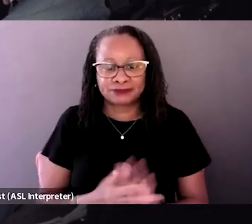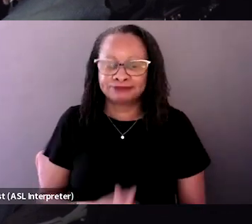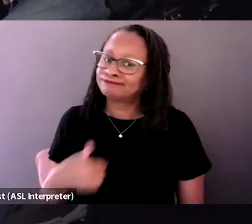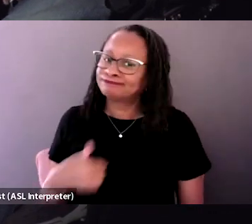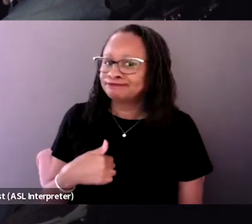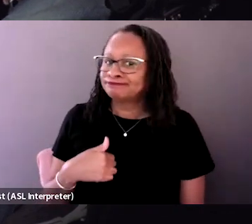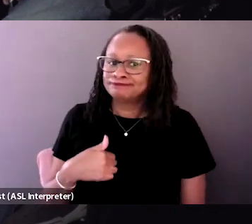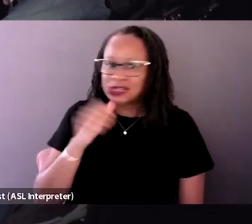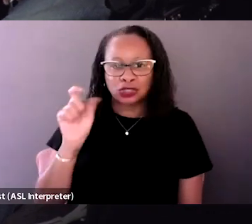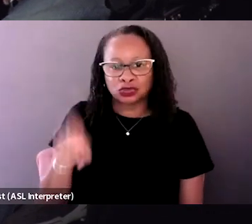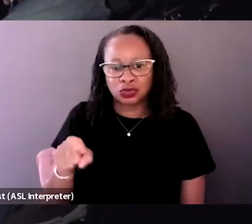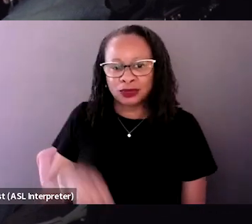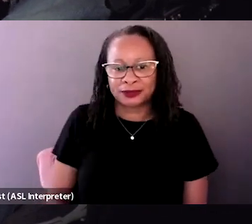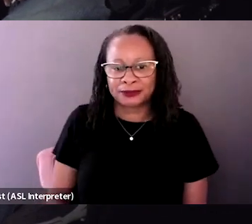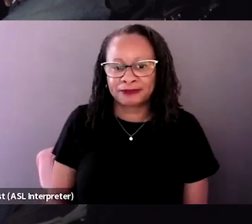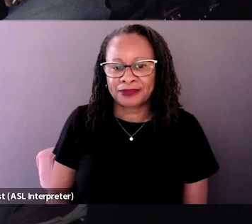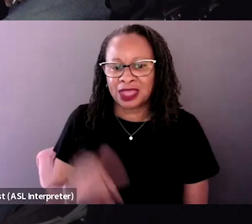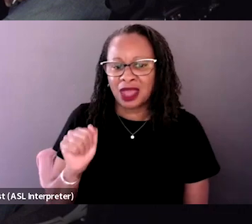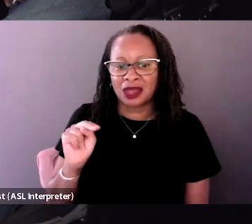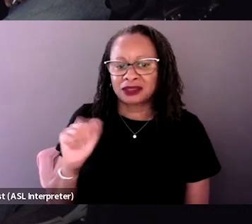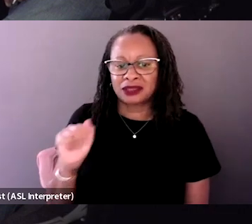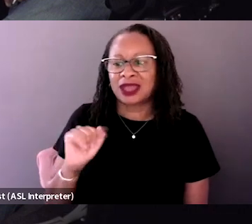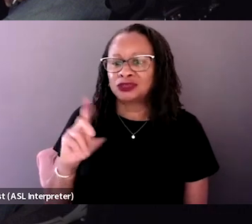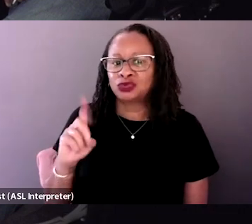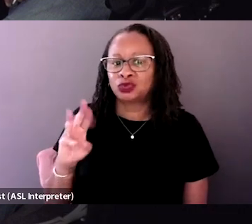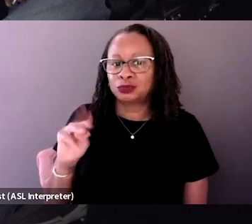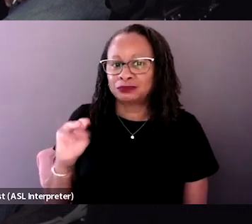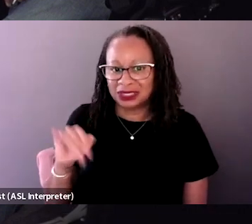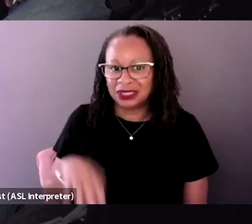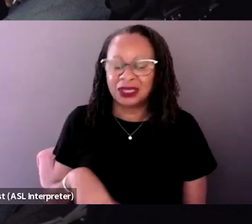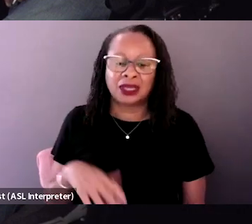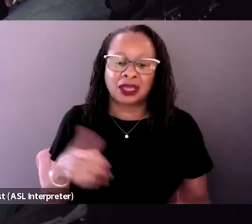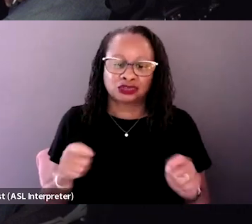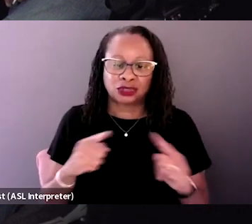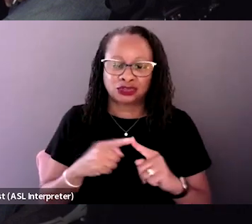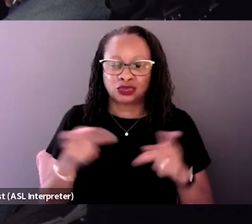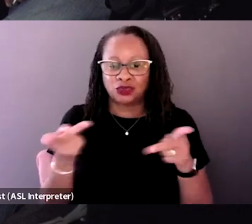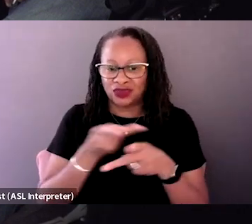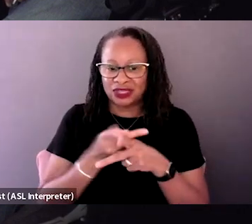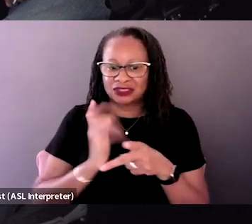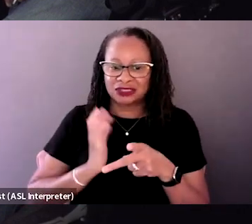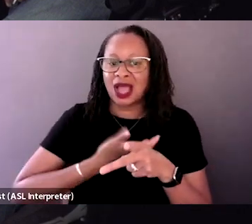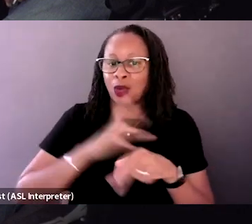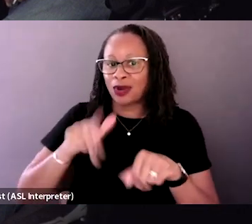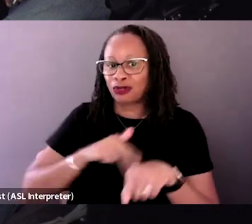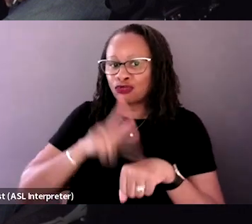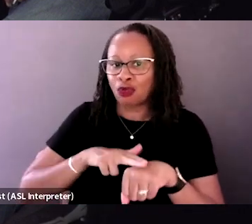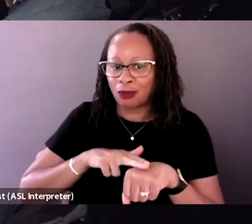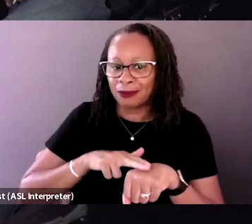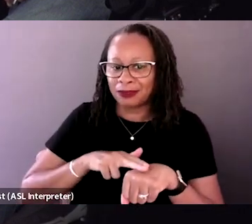I'm not sure. Anya and me try to fix